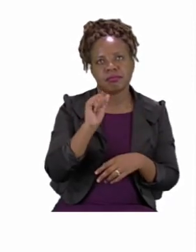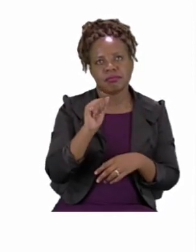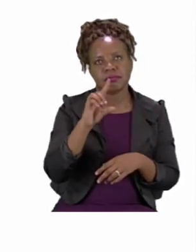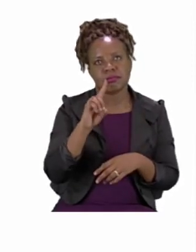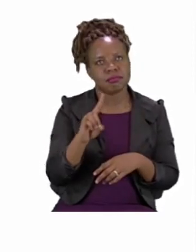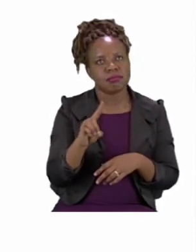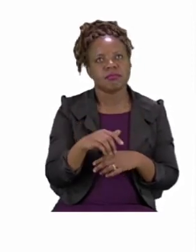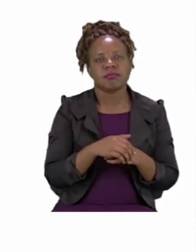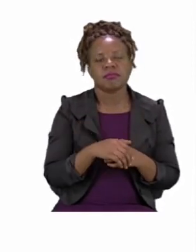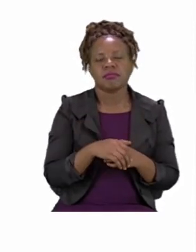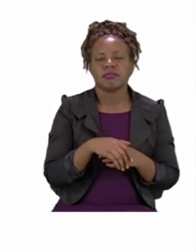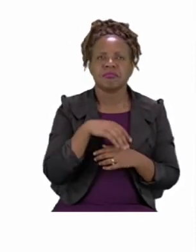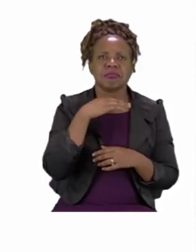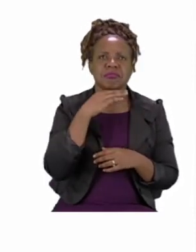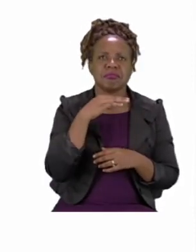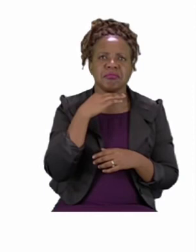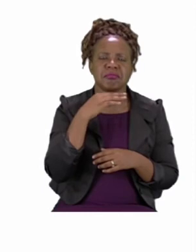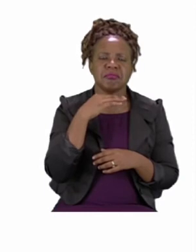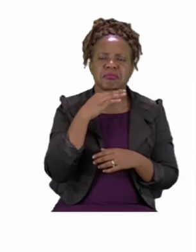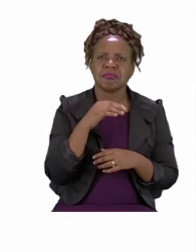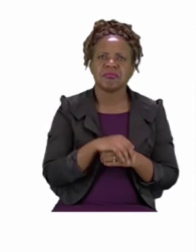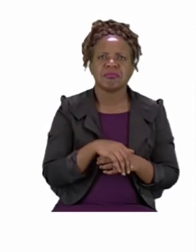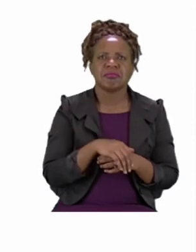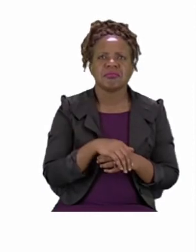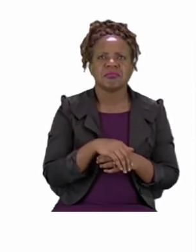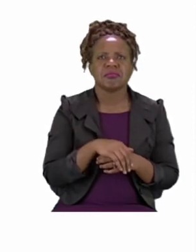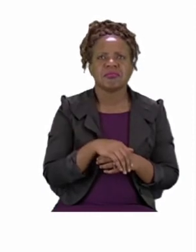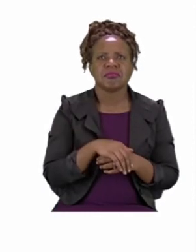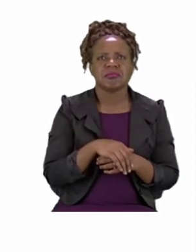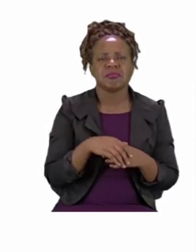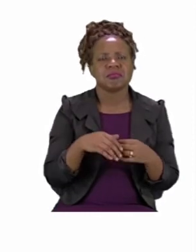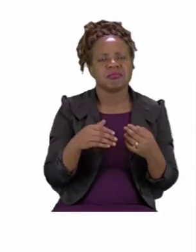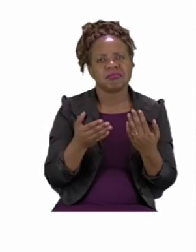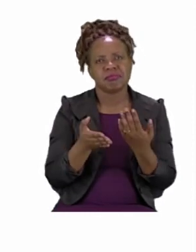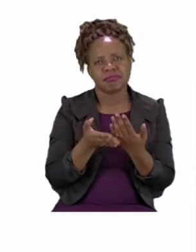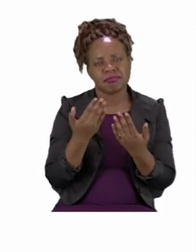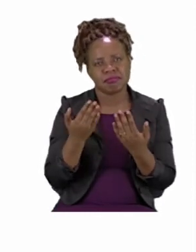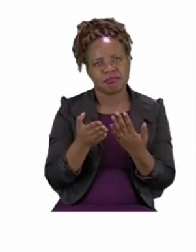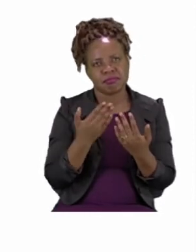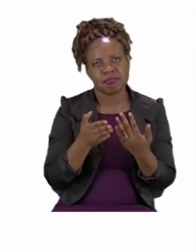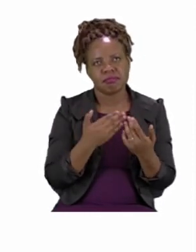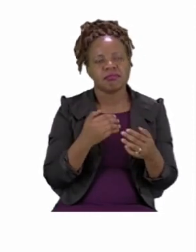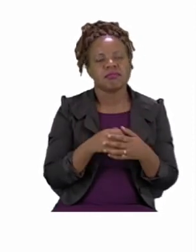like you to try and read it by yourselves. Please read it